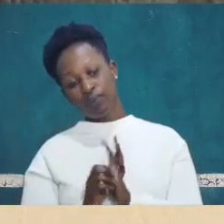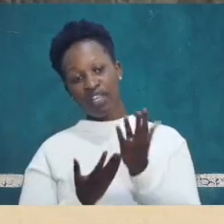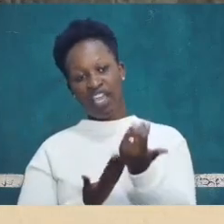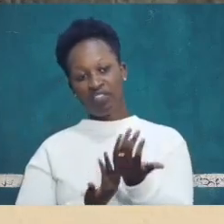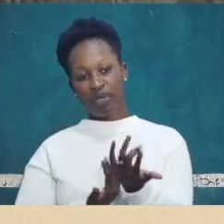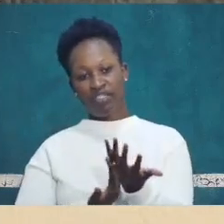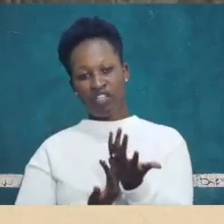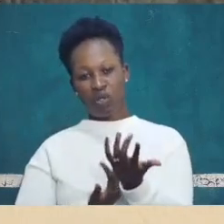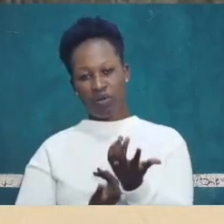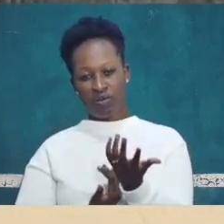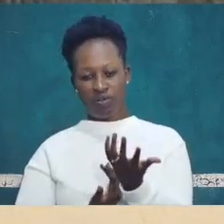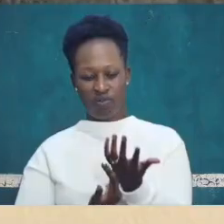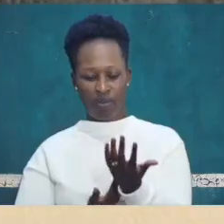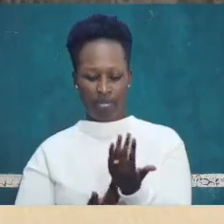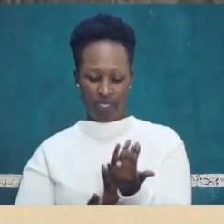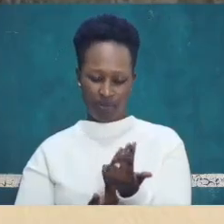expectation